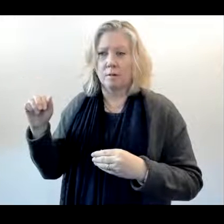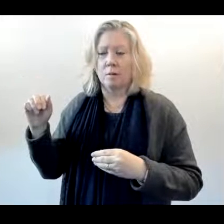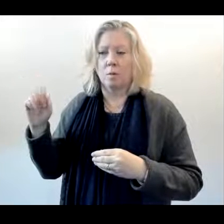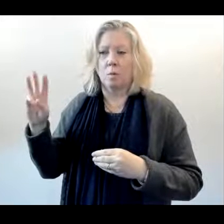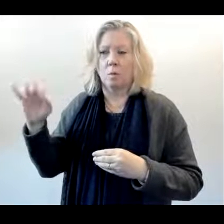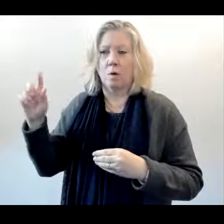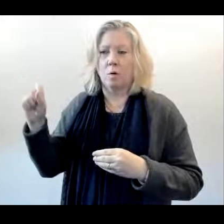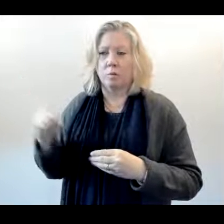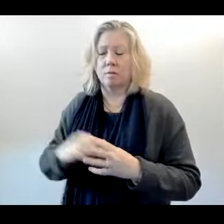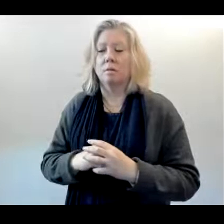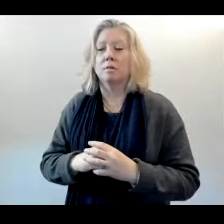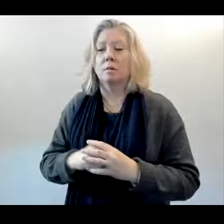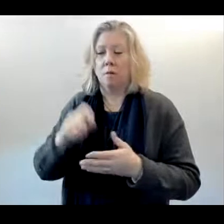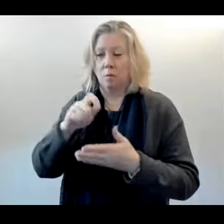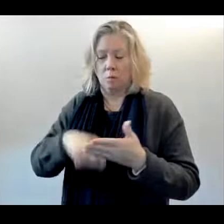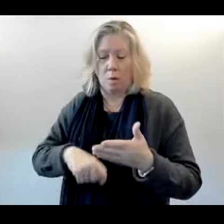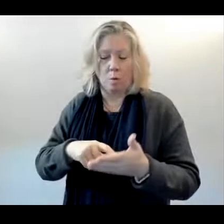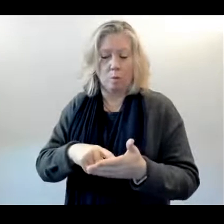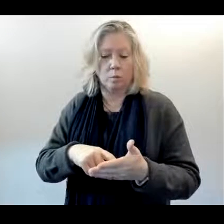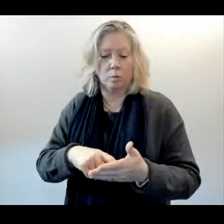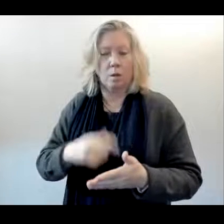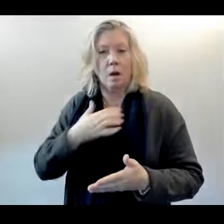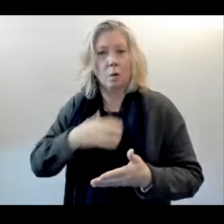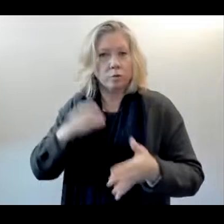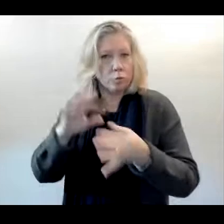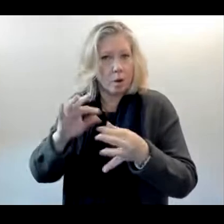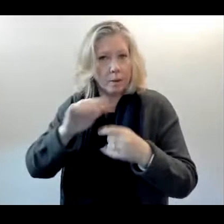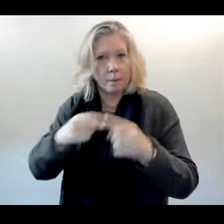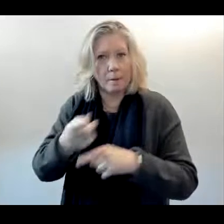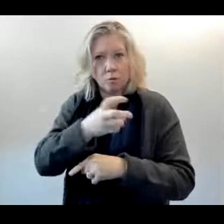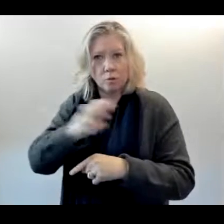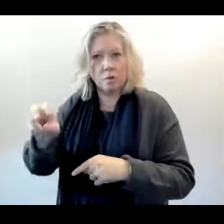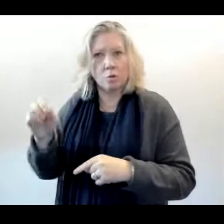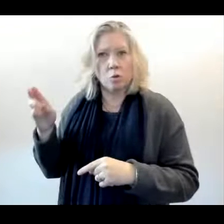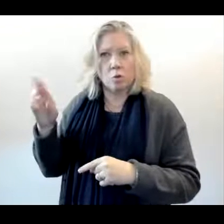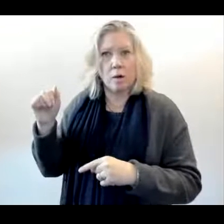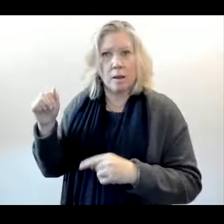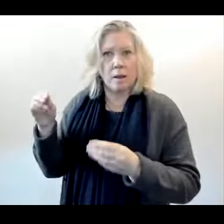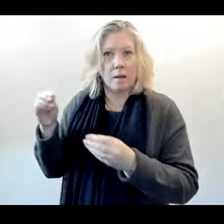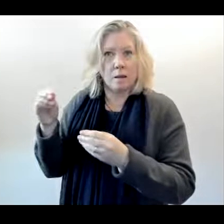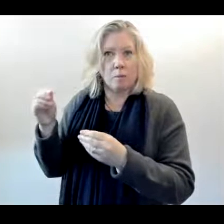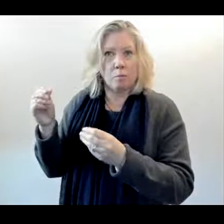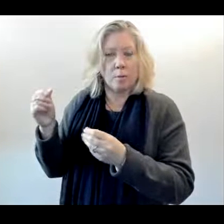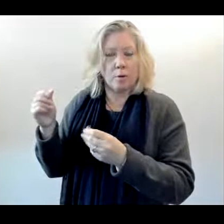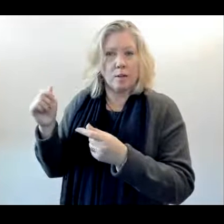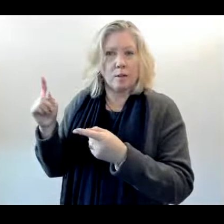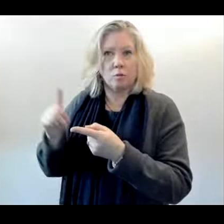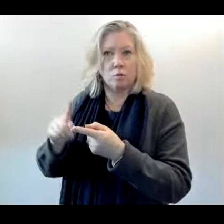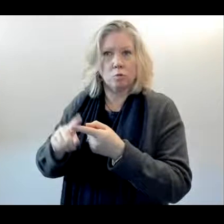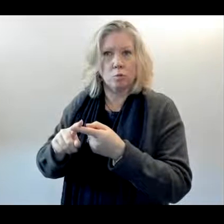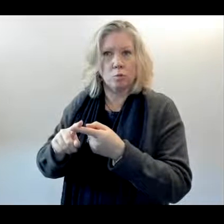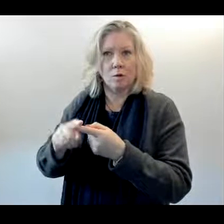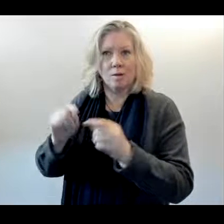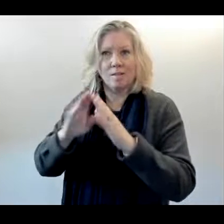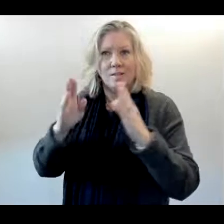And he writes, I wish to comment on the transfer of URA properties from the URA to the Housing Authority of the